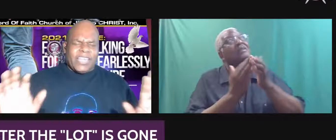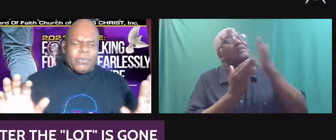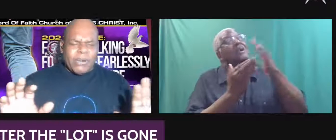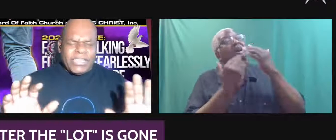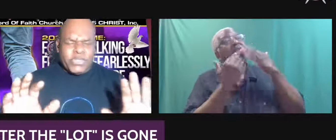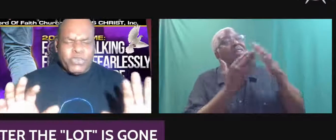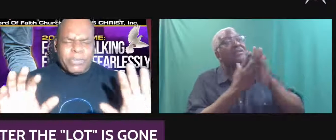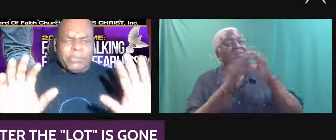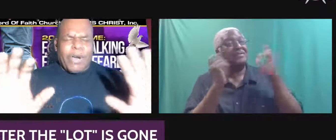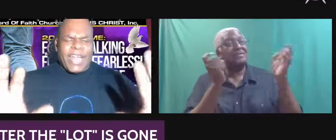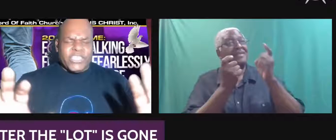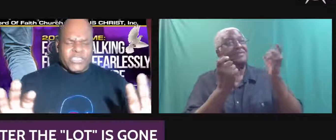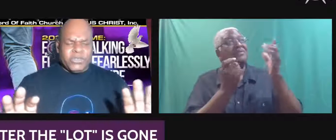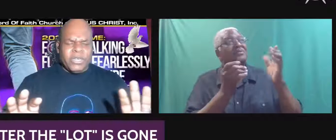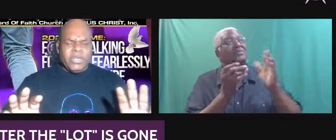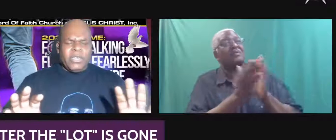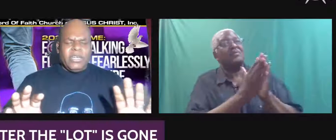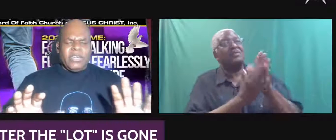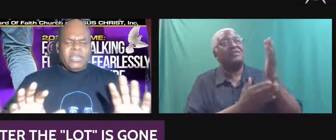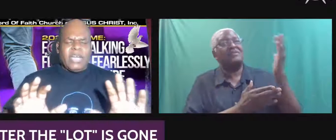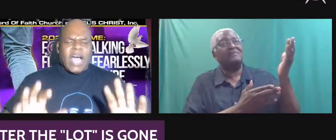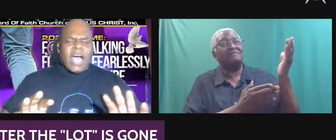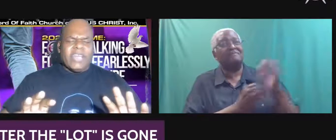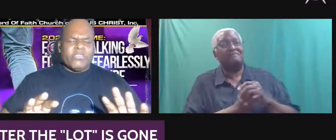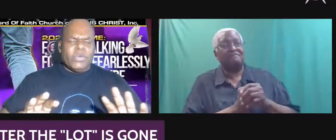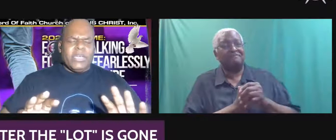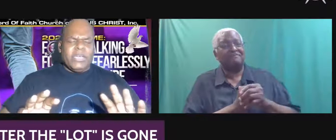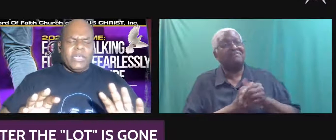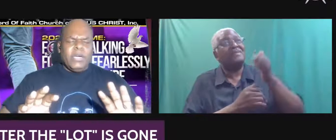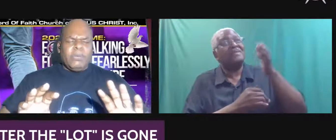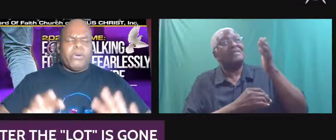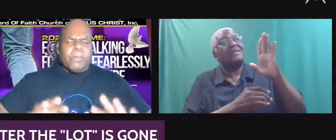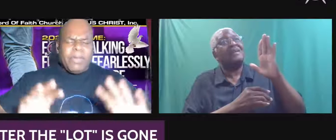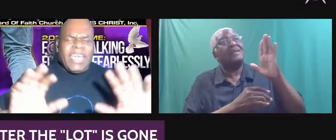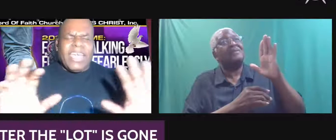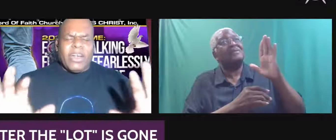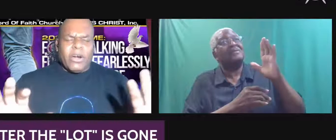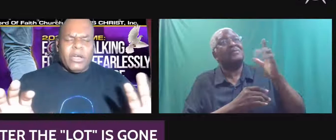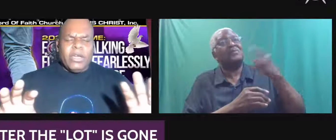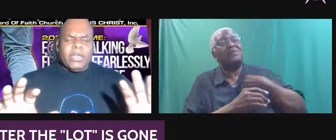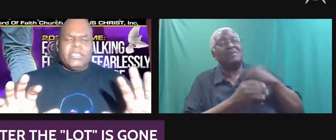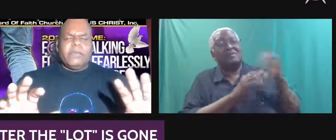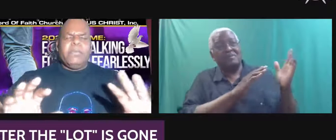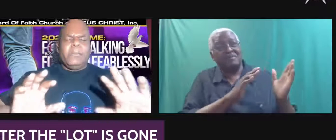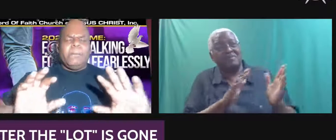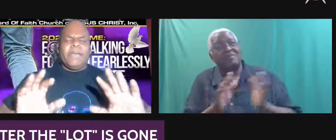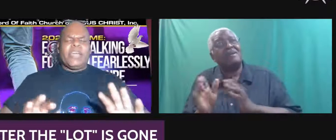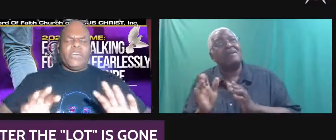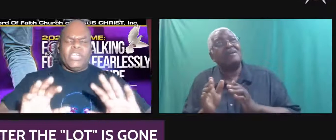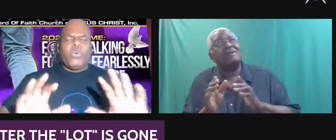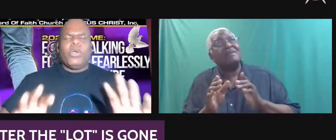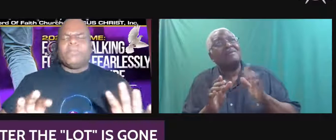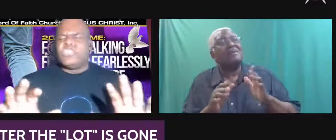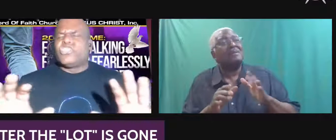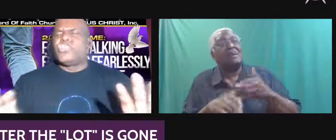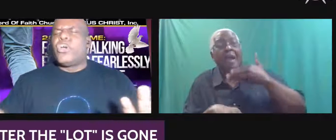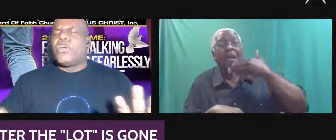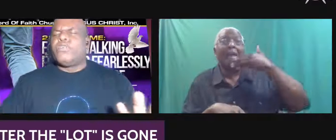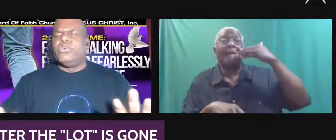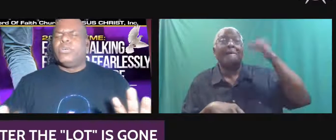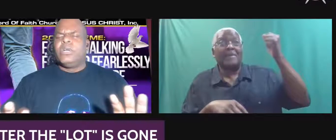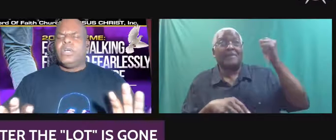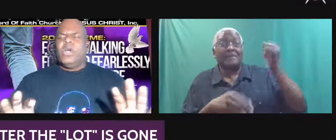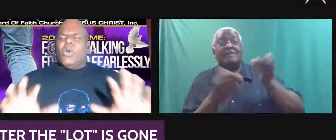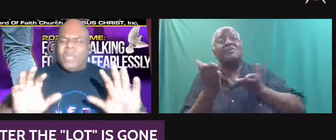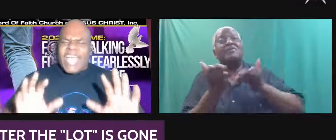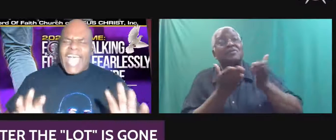you. We celebrate you. We praise you. God, as we prepare to be better equipped to